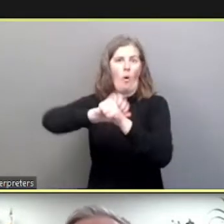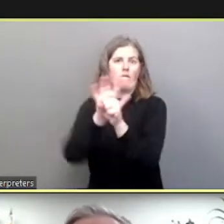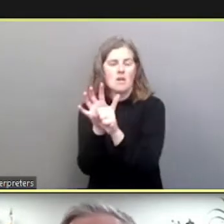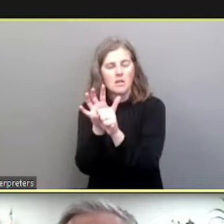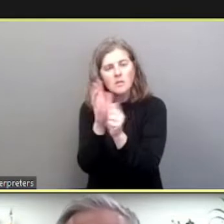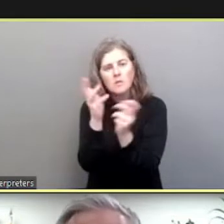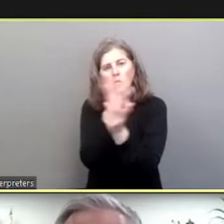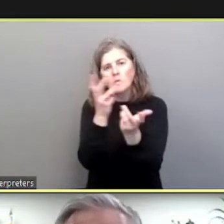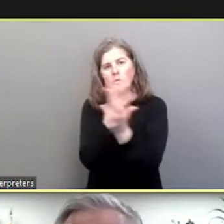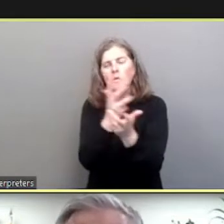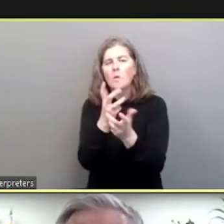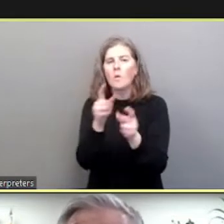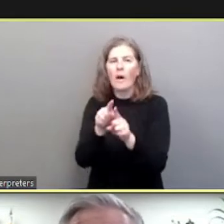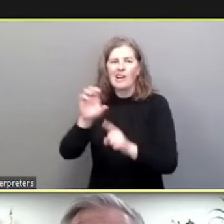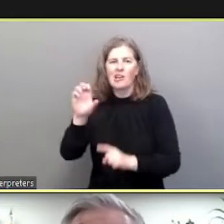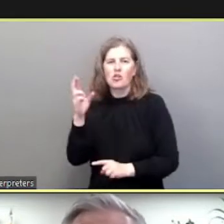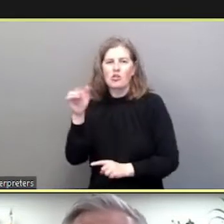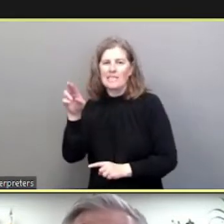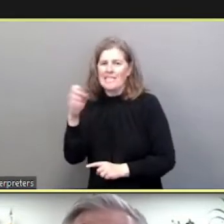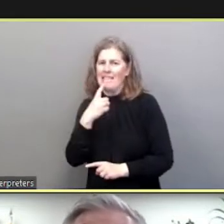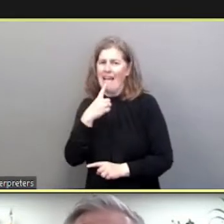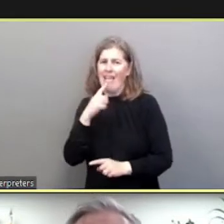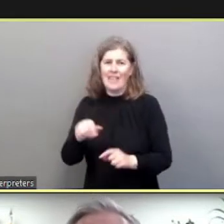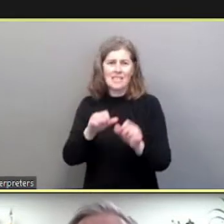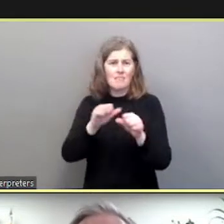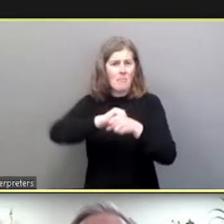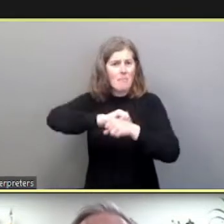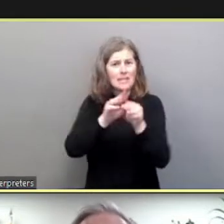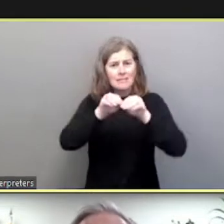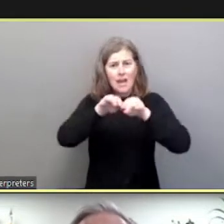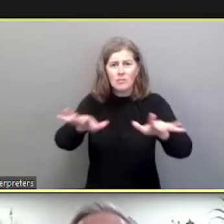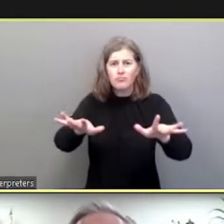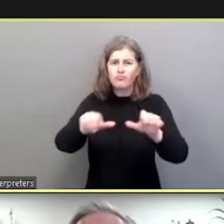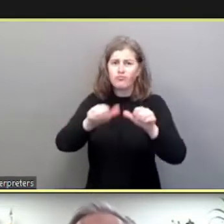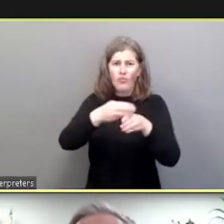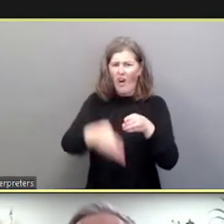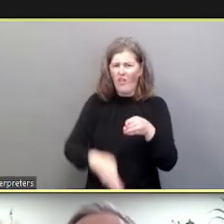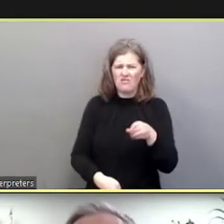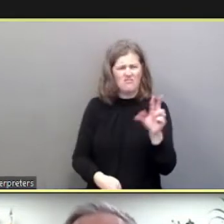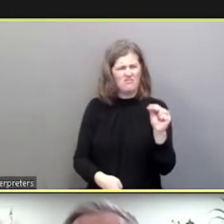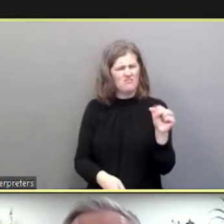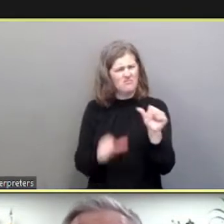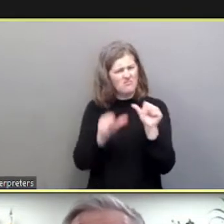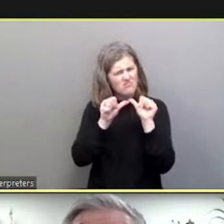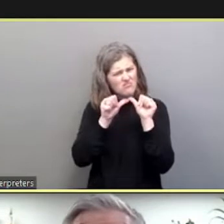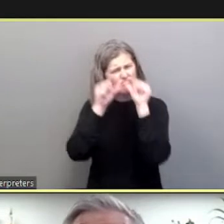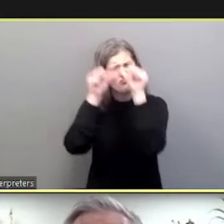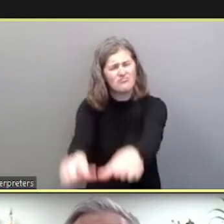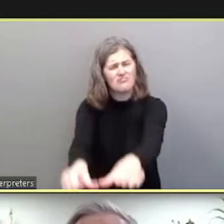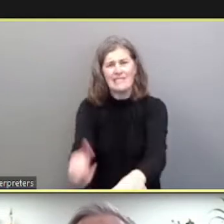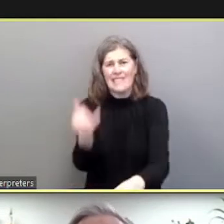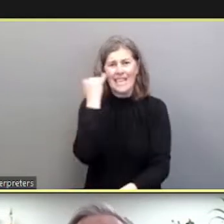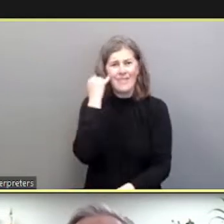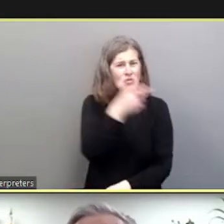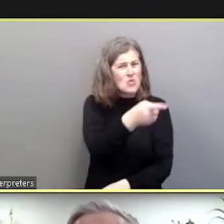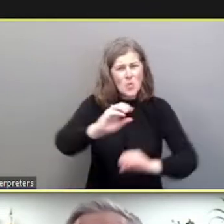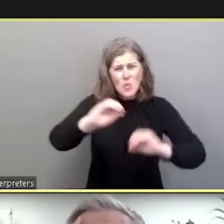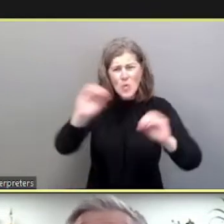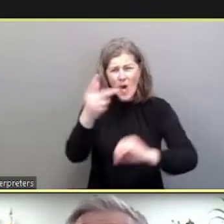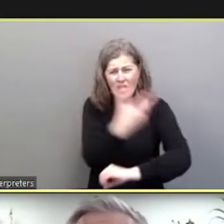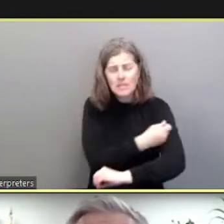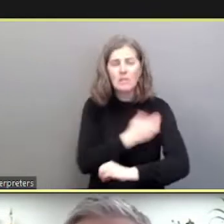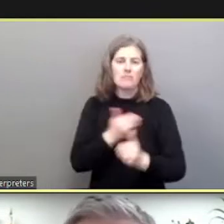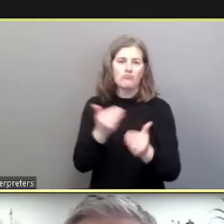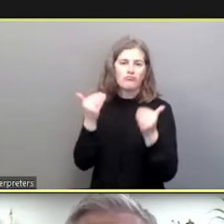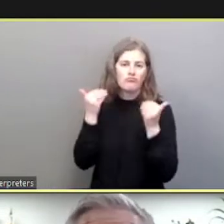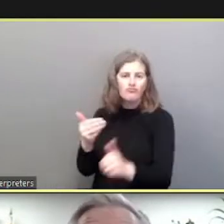as Christine said, this pandemic is not over. Anyone who's not vaccinated please get vaccinated. If you haven't had your